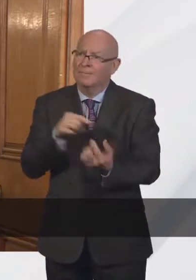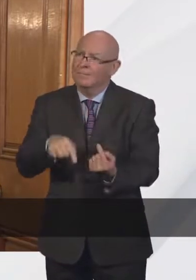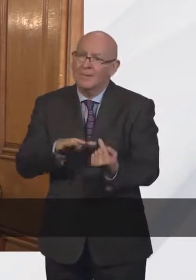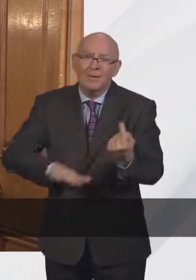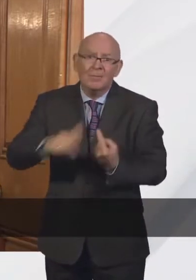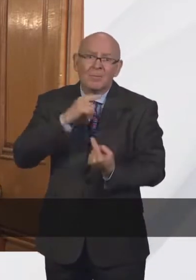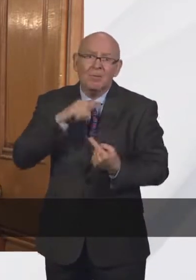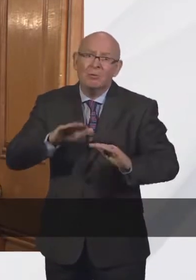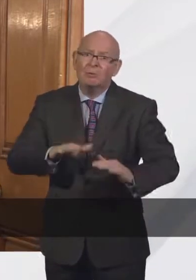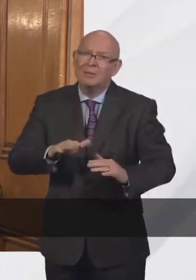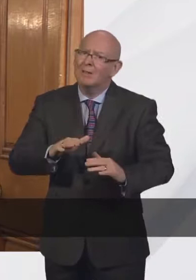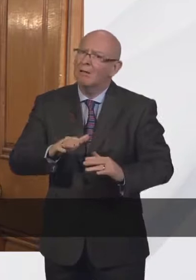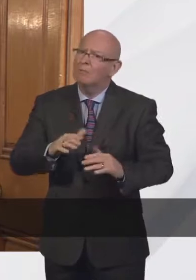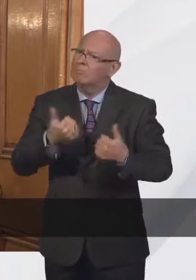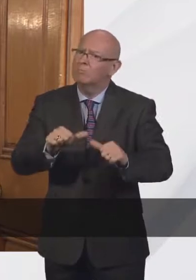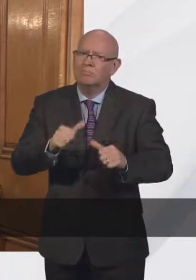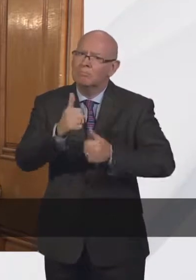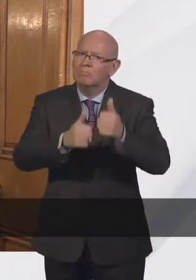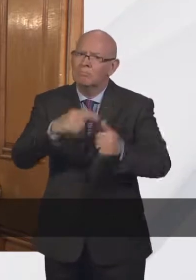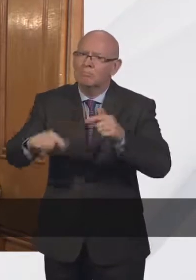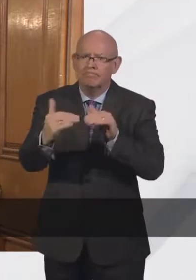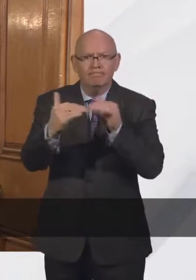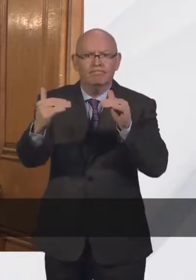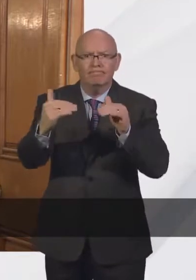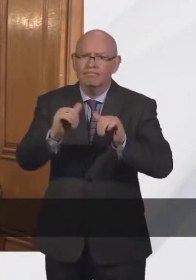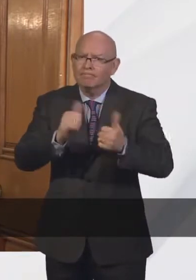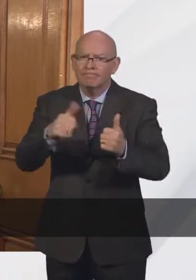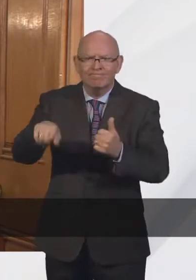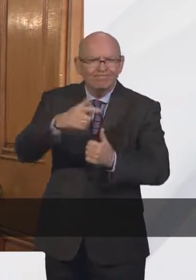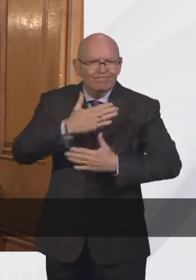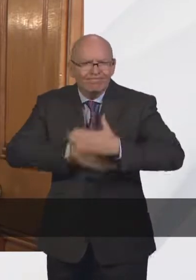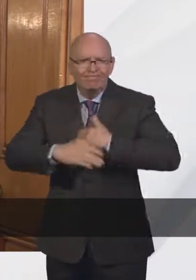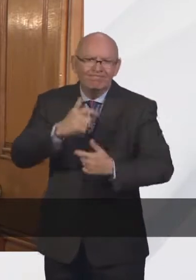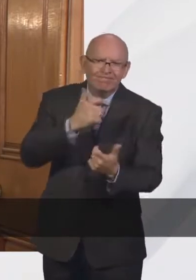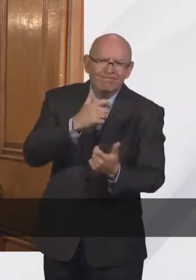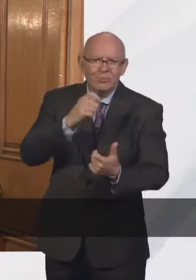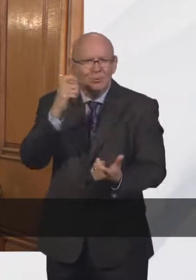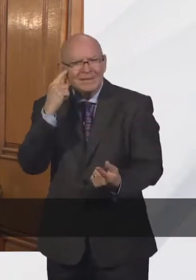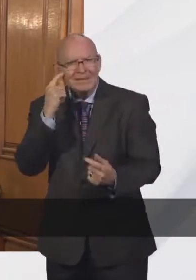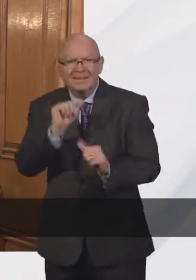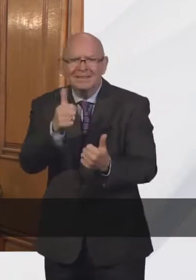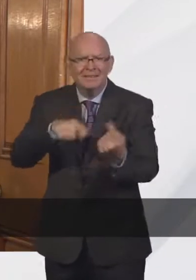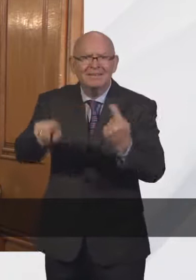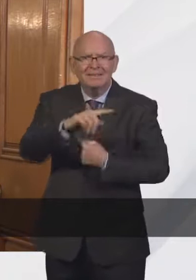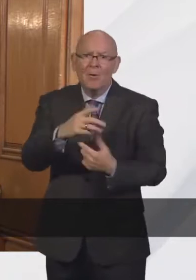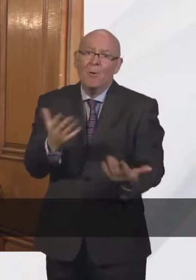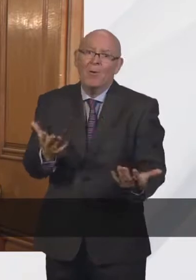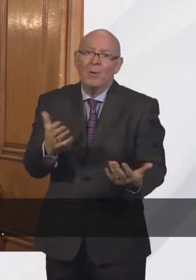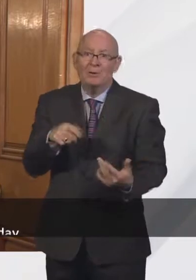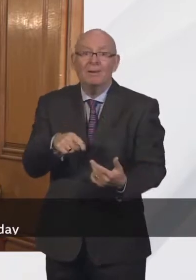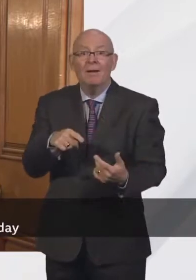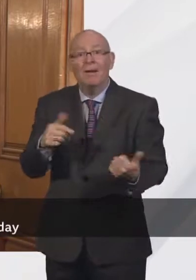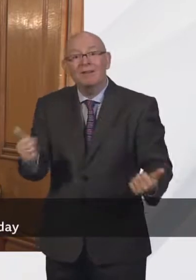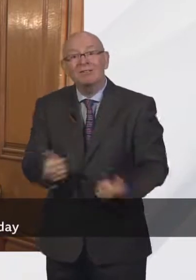be local outbreaks. And I must tell you that if the virus were to begin to run out of